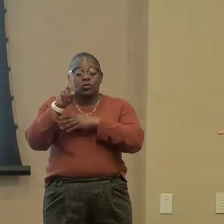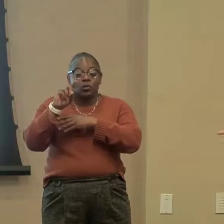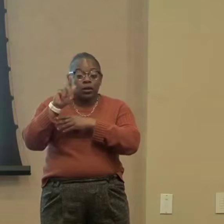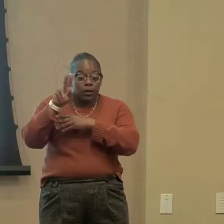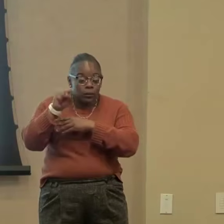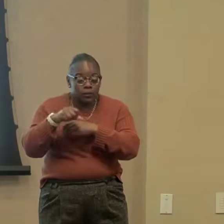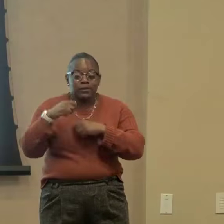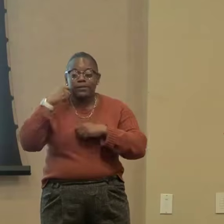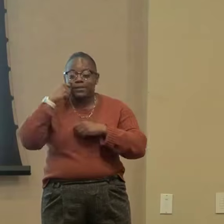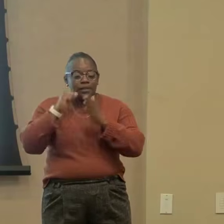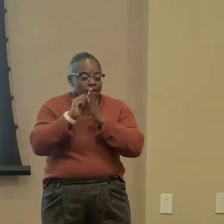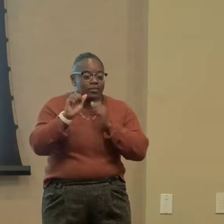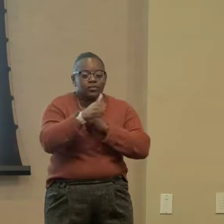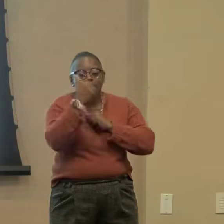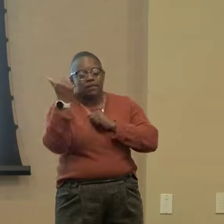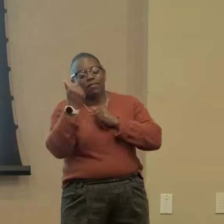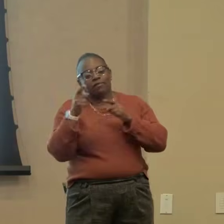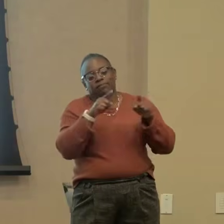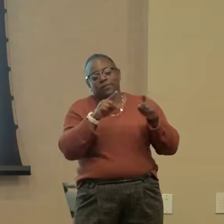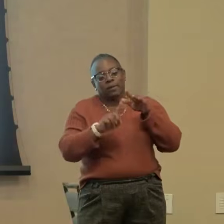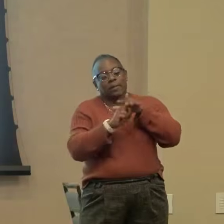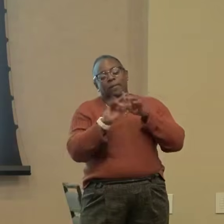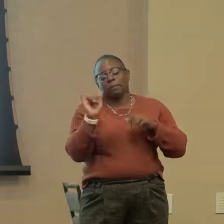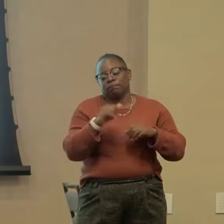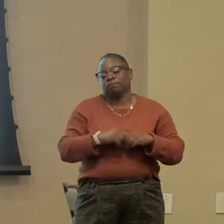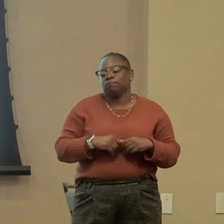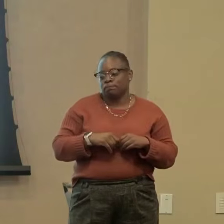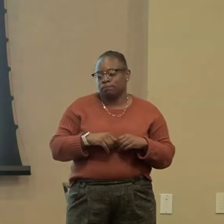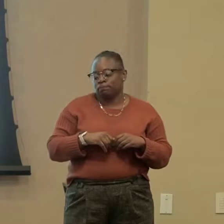skin cancers and other inflammatory conditions.